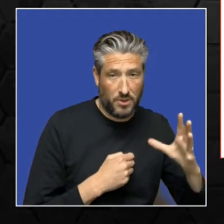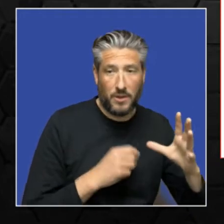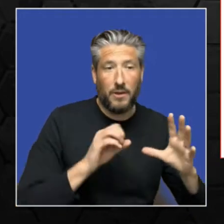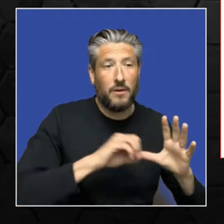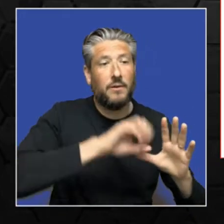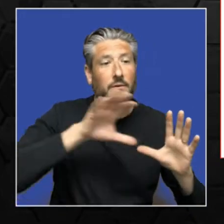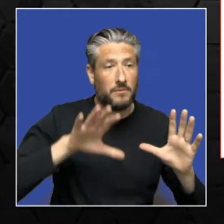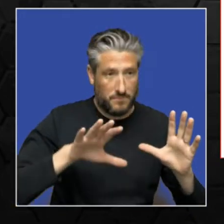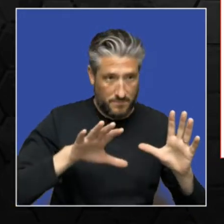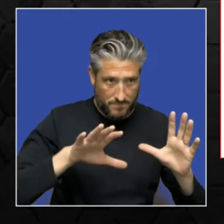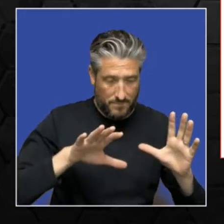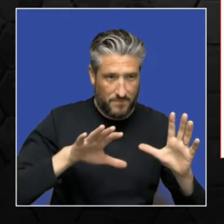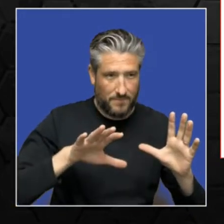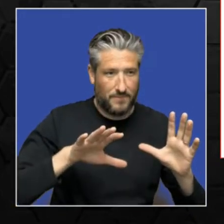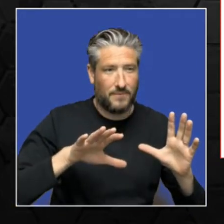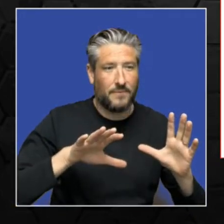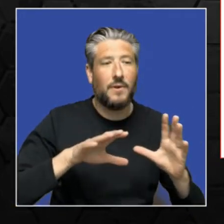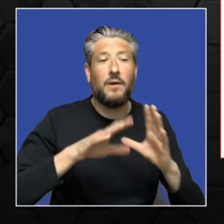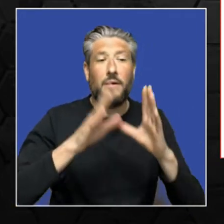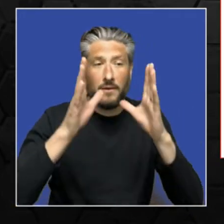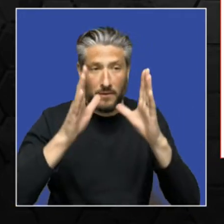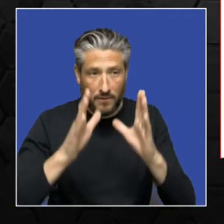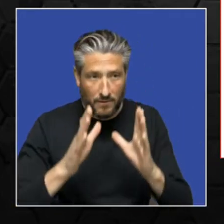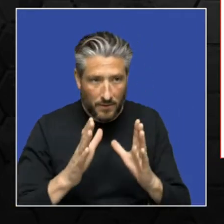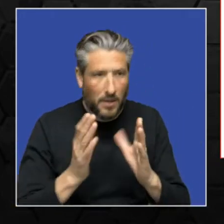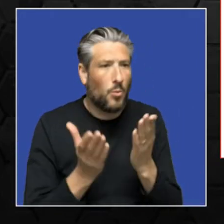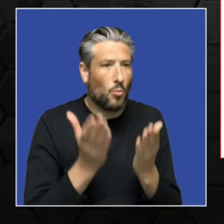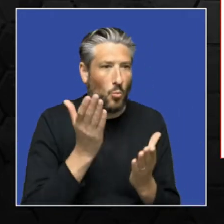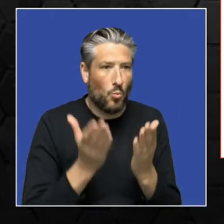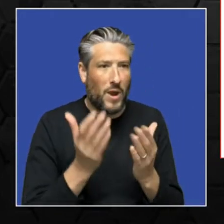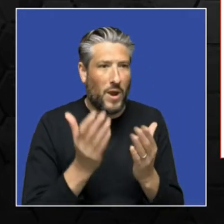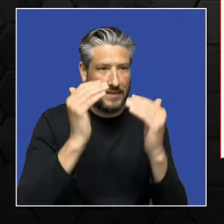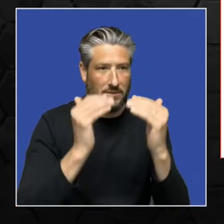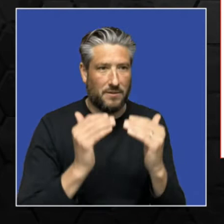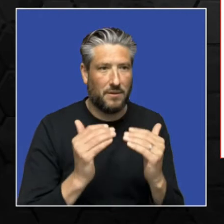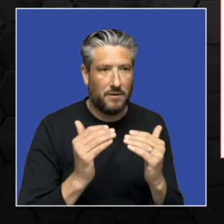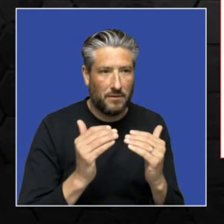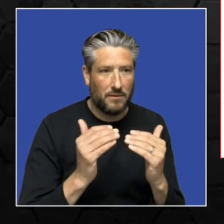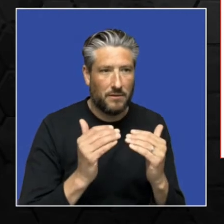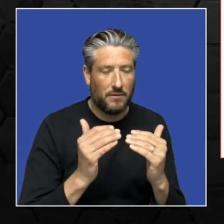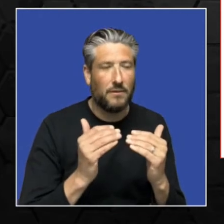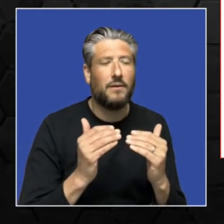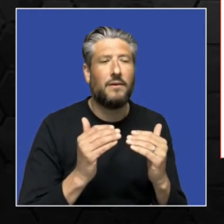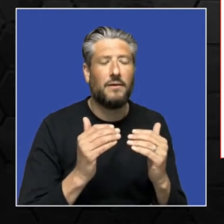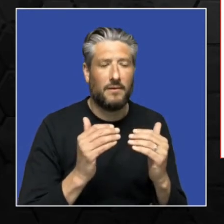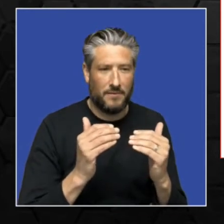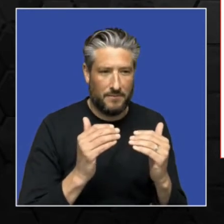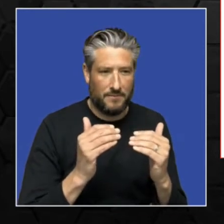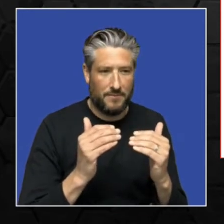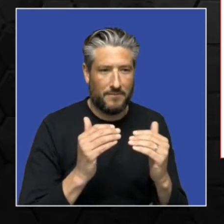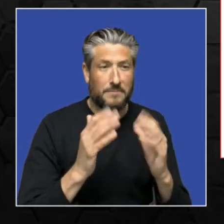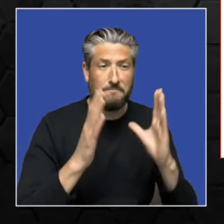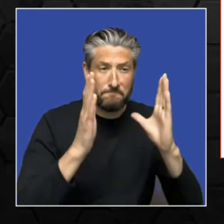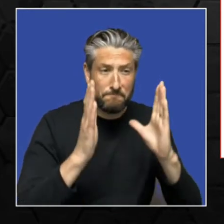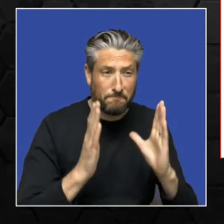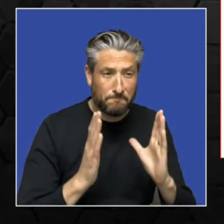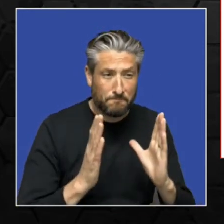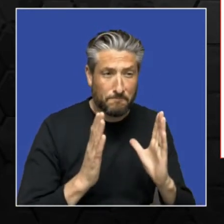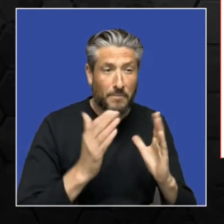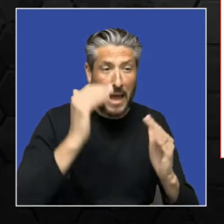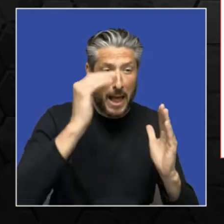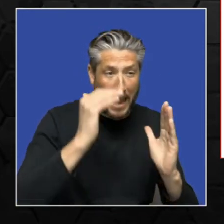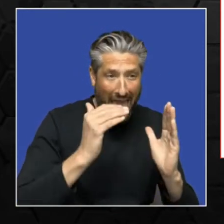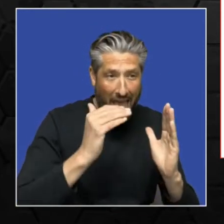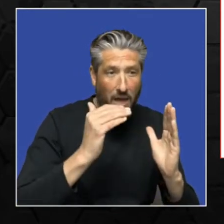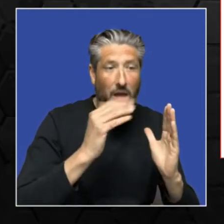weight associated with it. So the outputs of one layer are fed as inputs for the next layer and so on. So